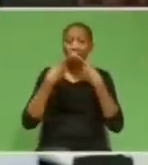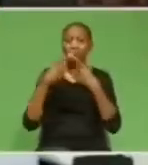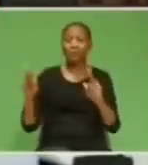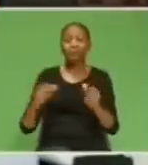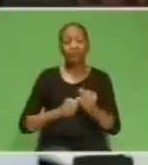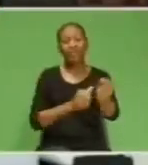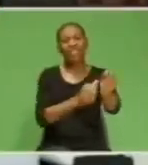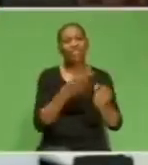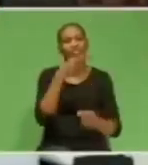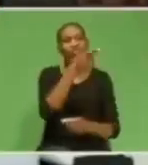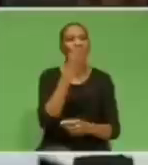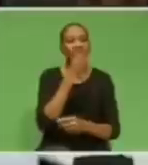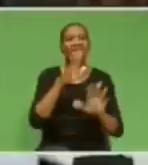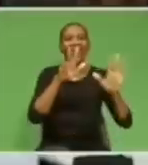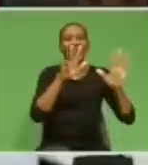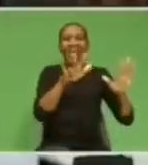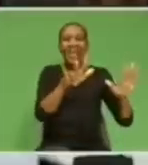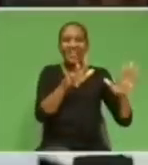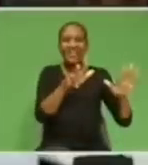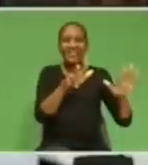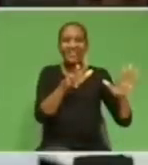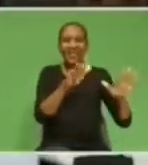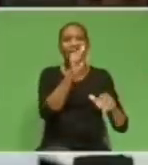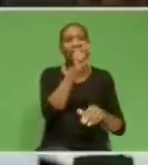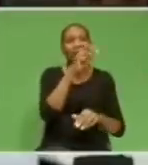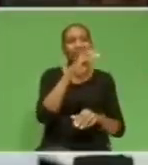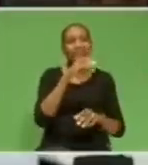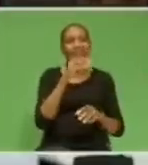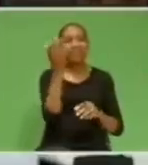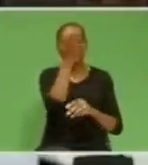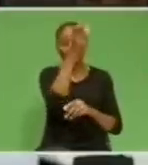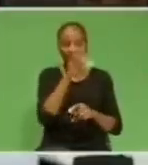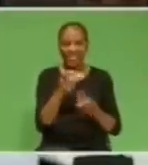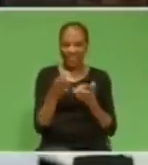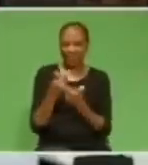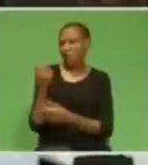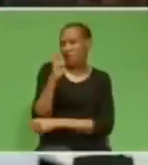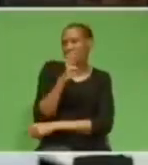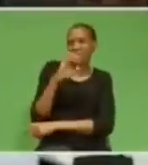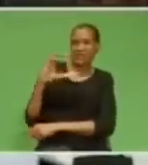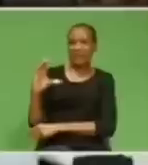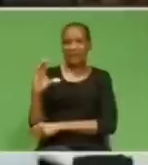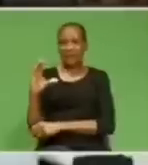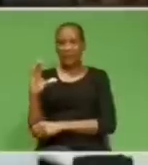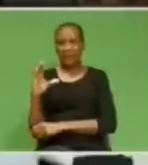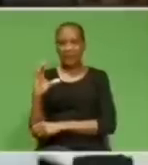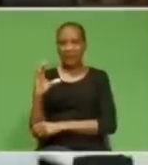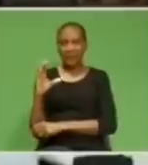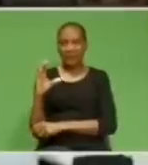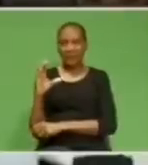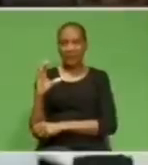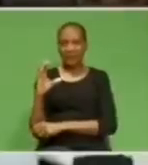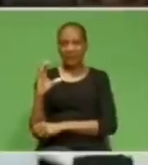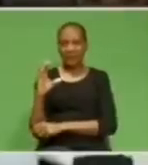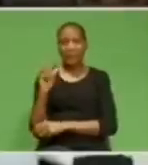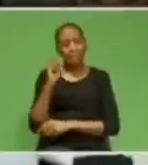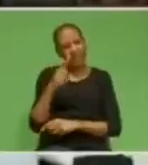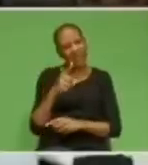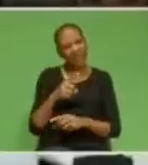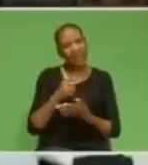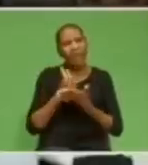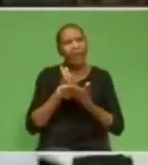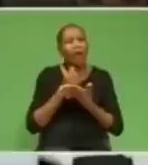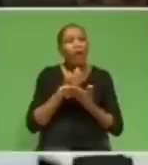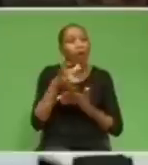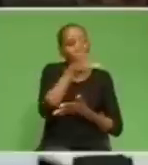of deploying 8 of the ANC speakers from the Eastern Cape in your 15, it did not help. They